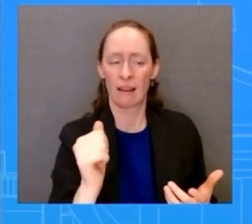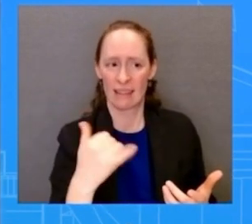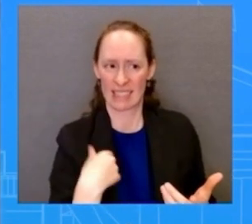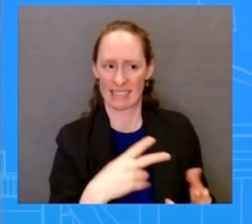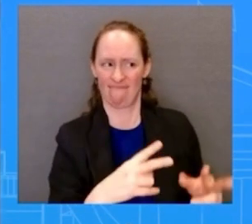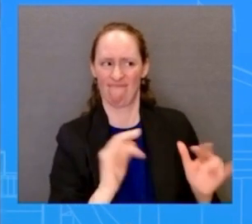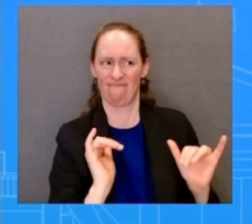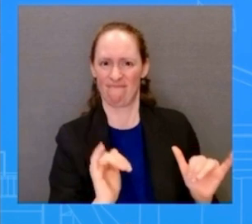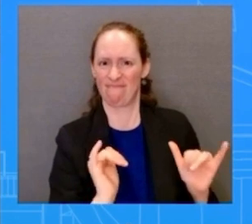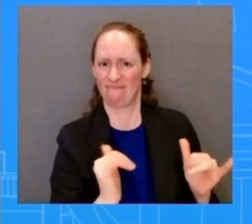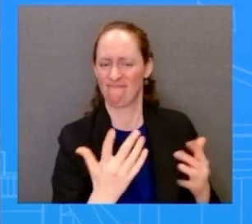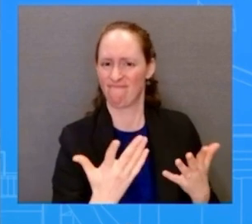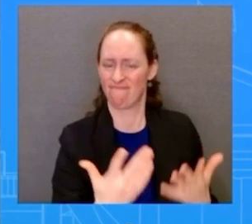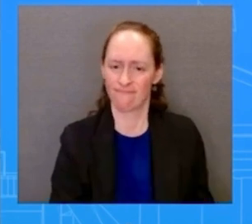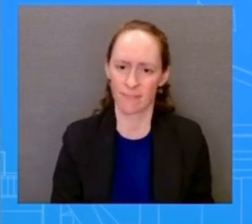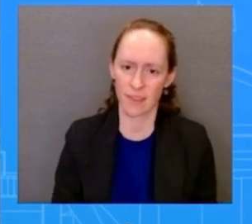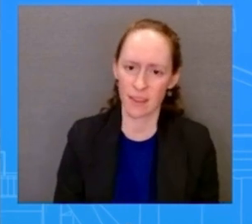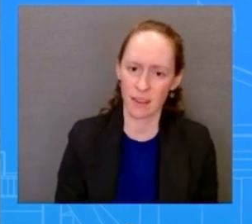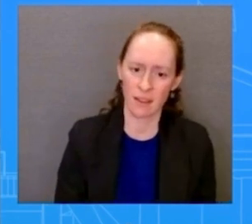I did not say that.